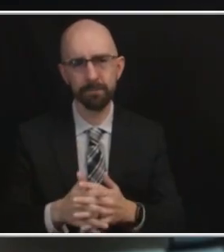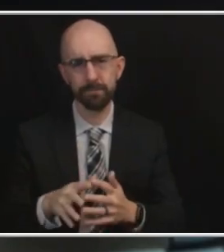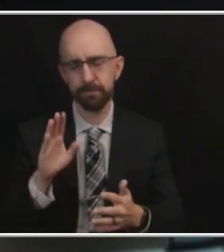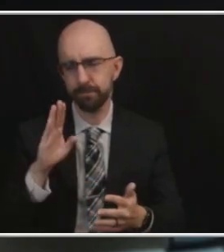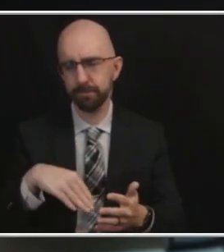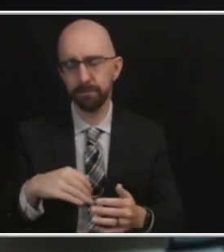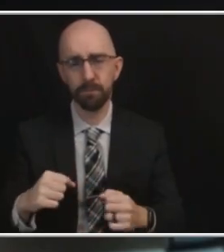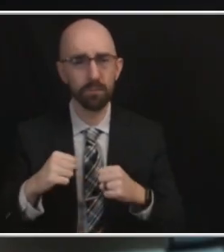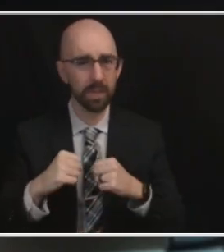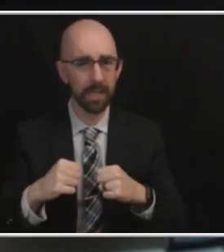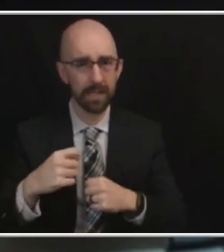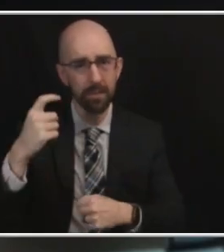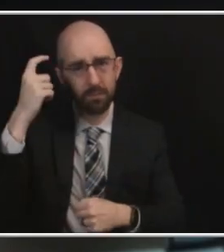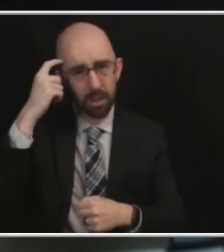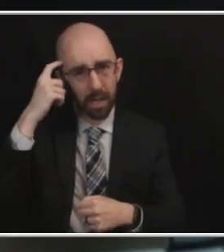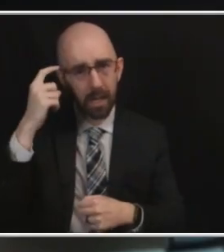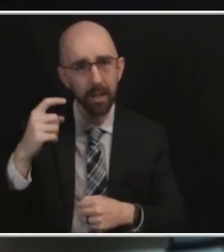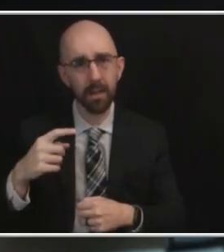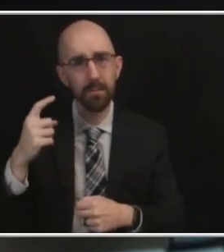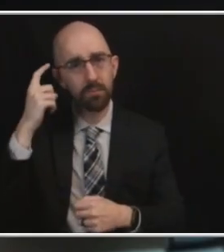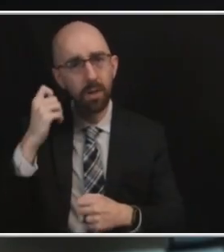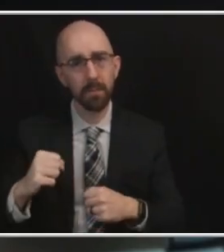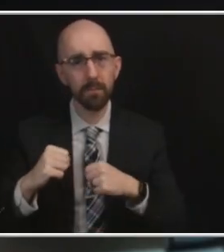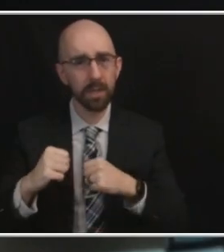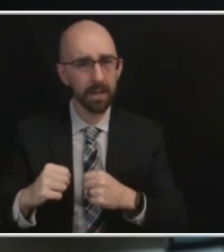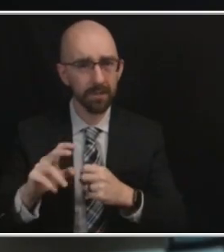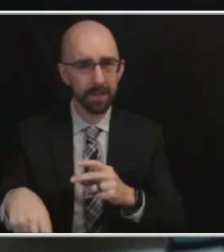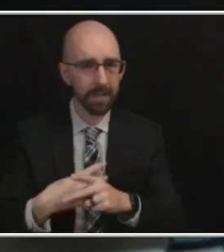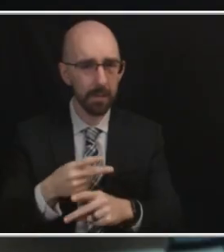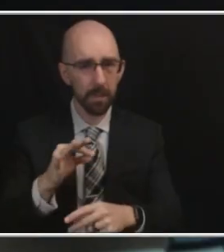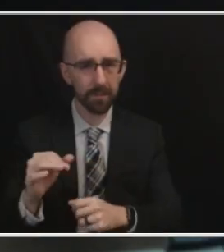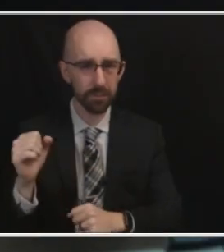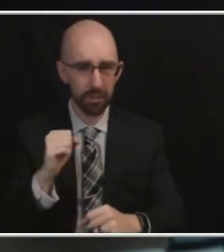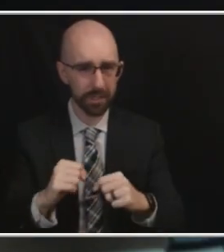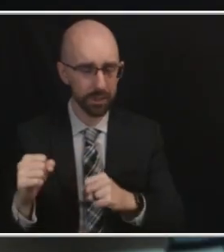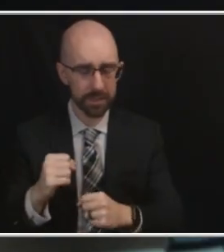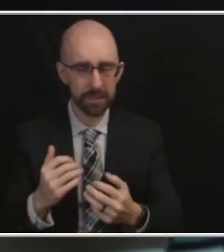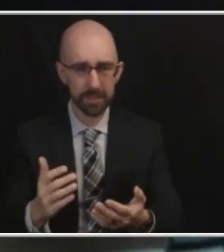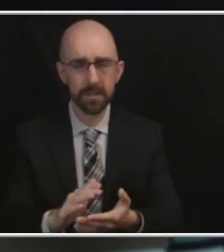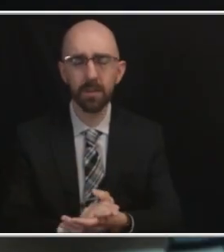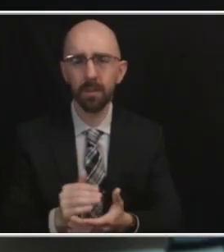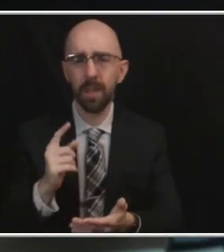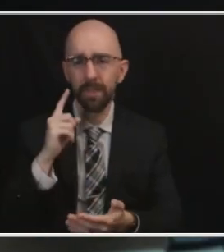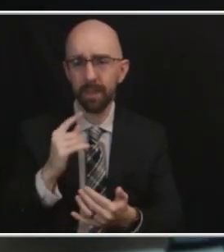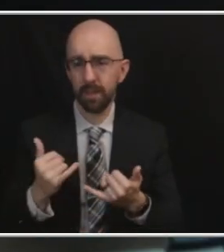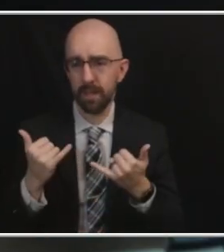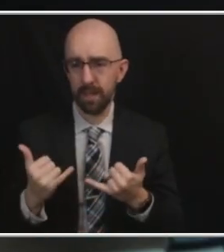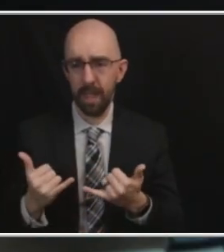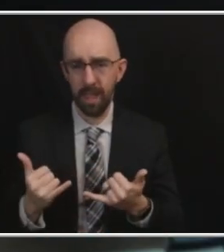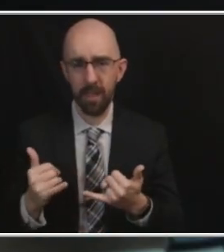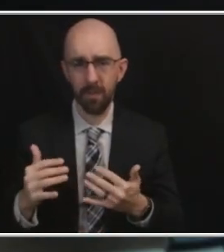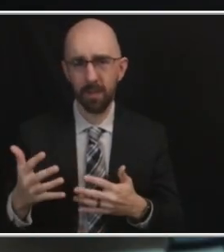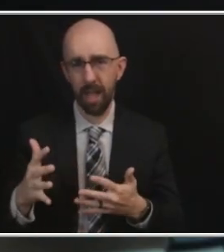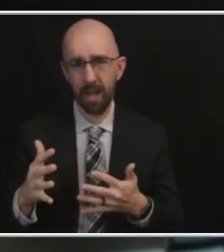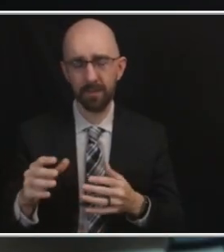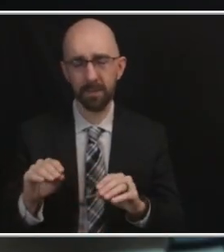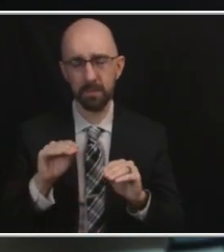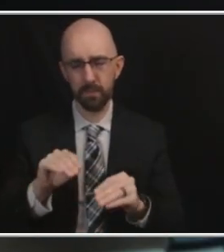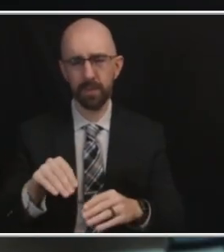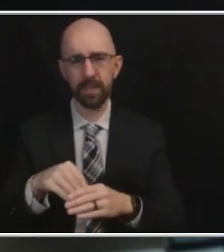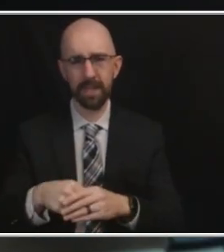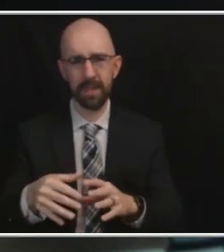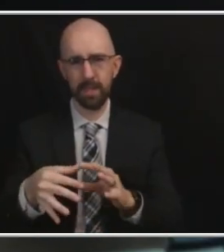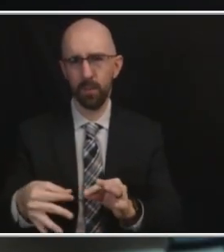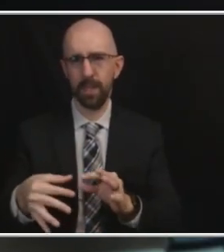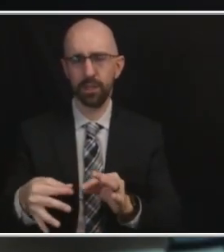protecting the brain protective type of strategies. And so I think now we need to kind of put this into the equation, that